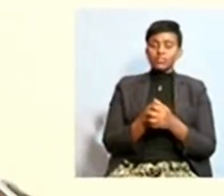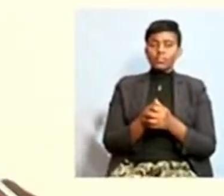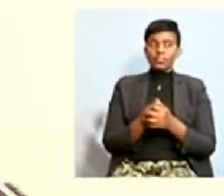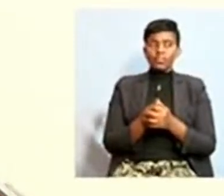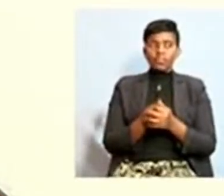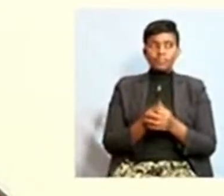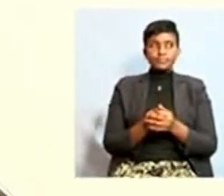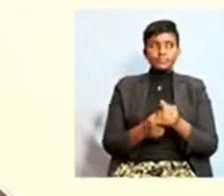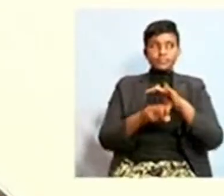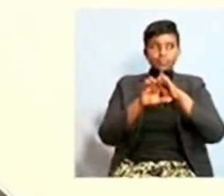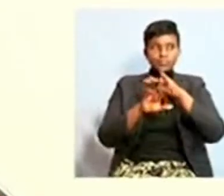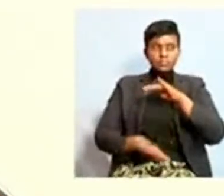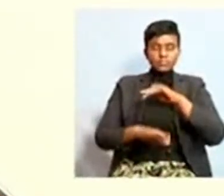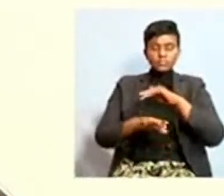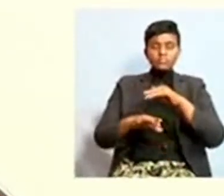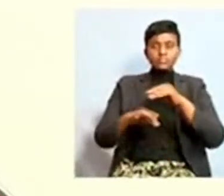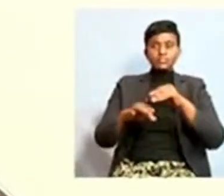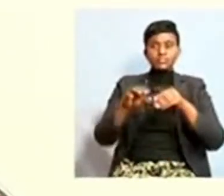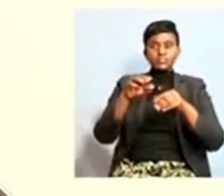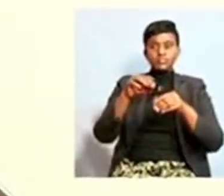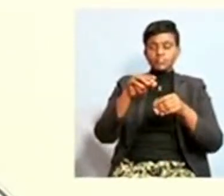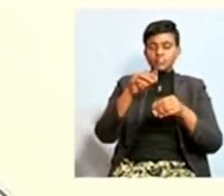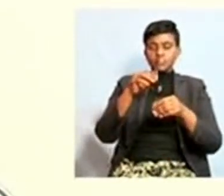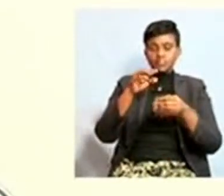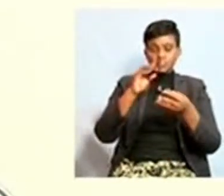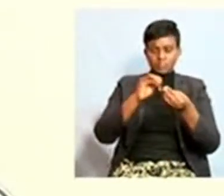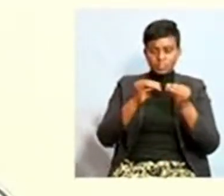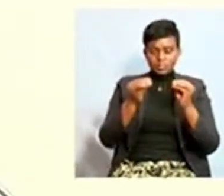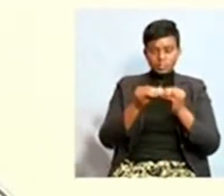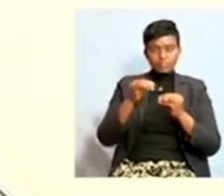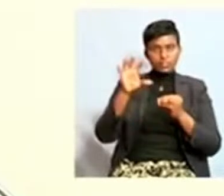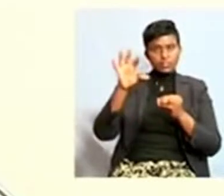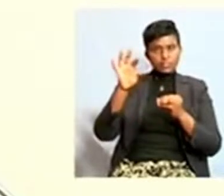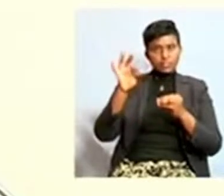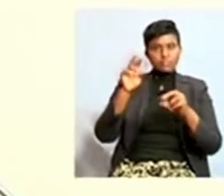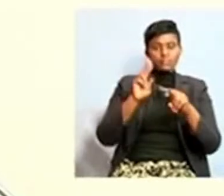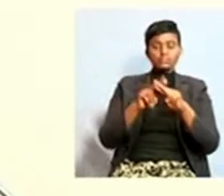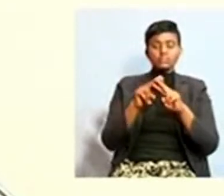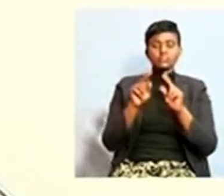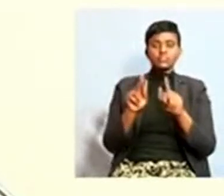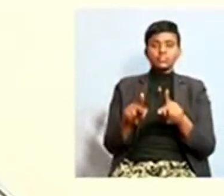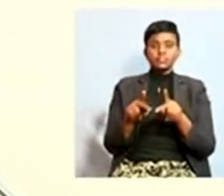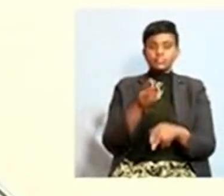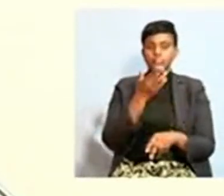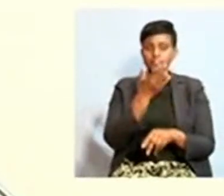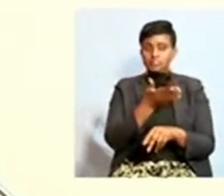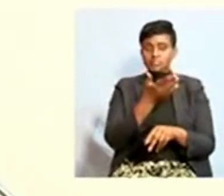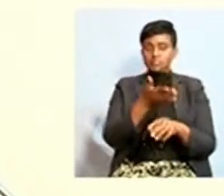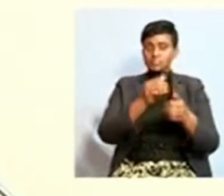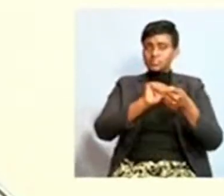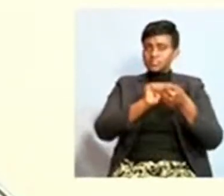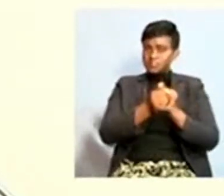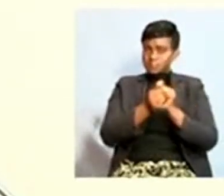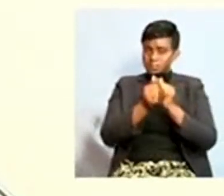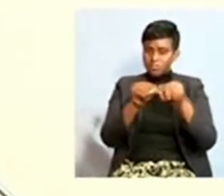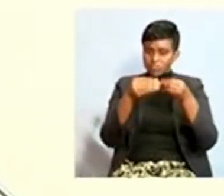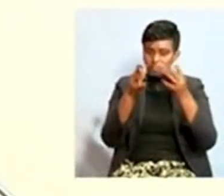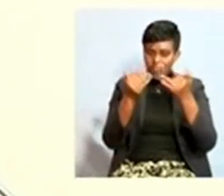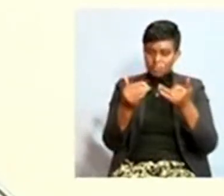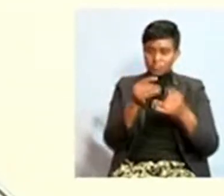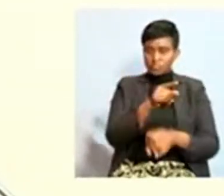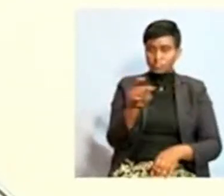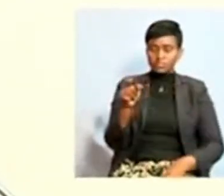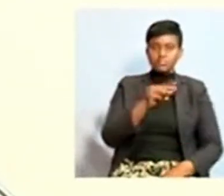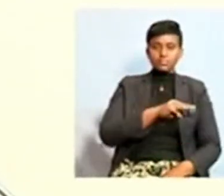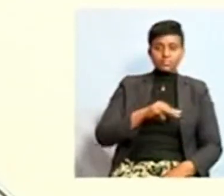Under Article Roman numeral 9, Chair, the article provides that members